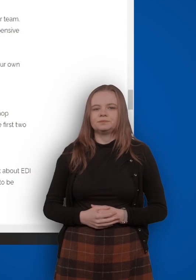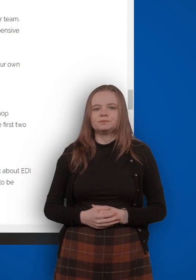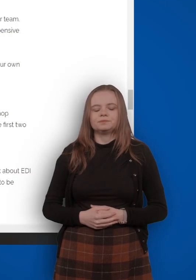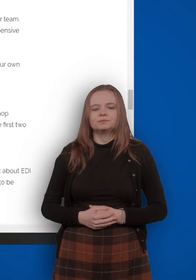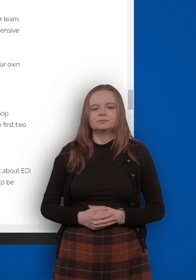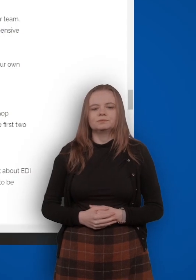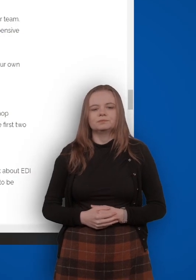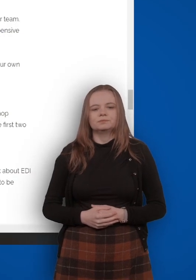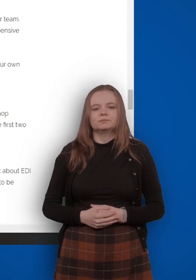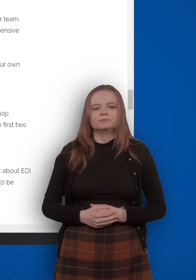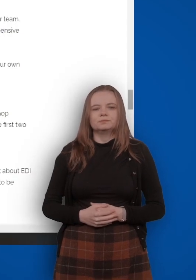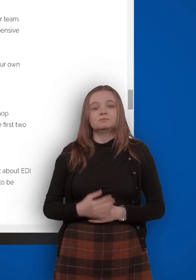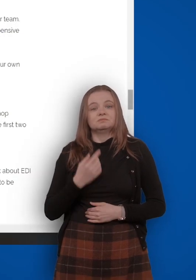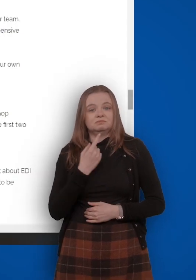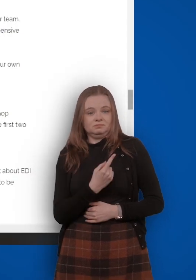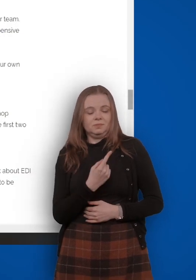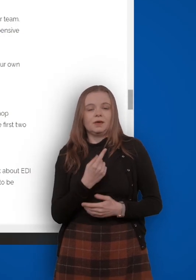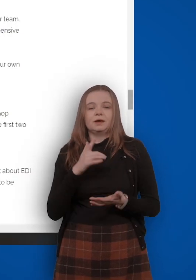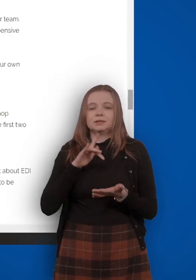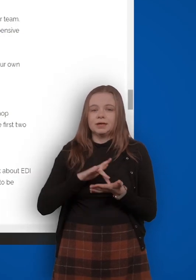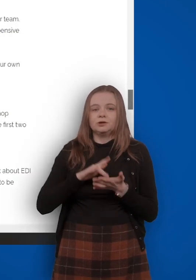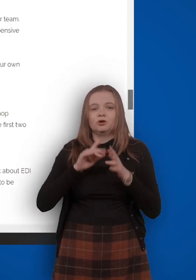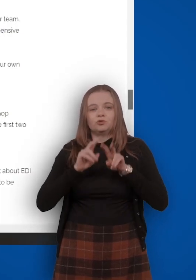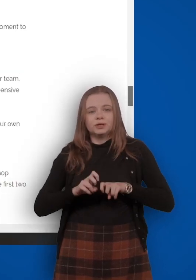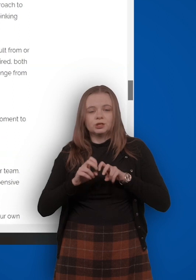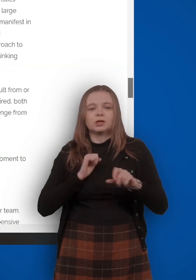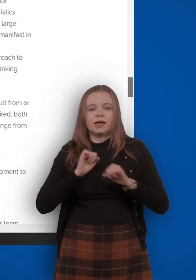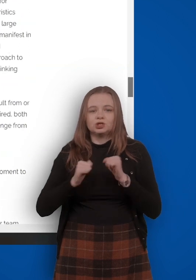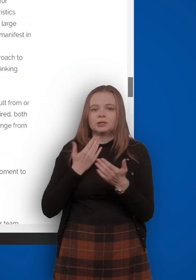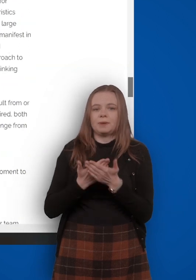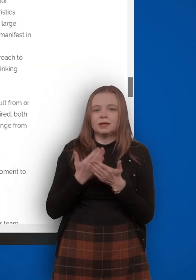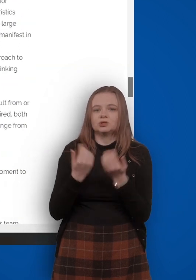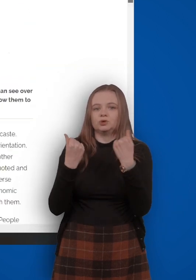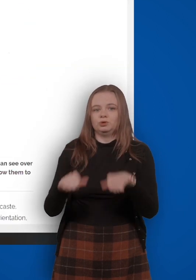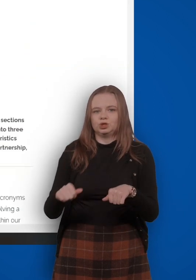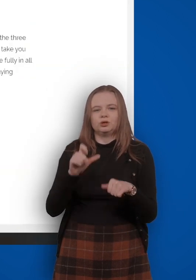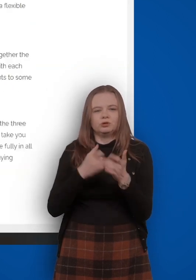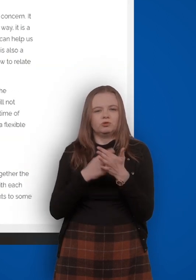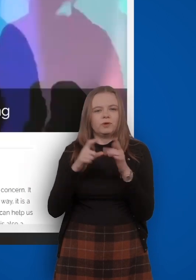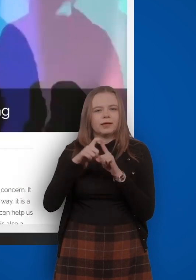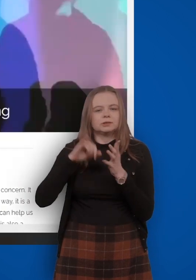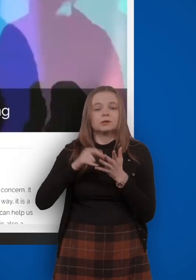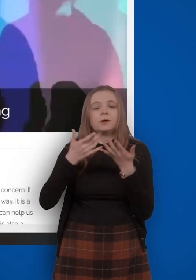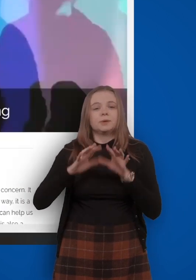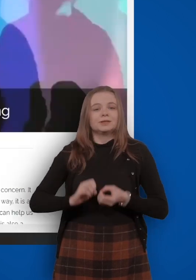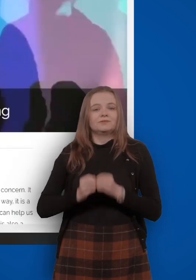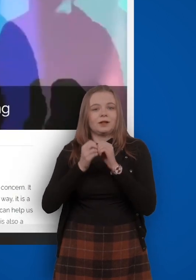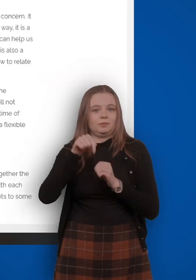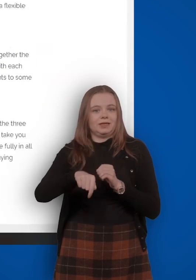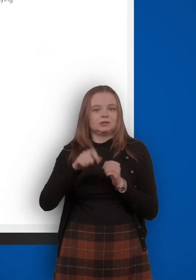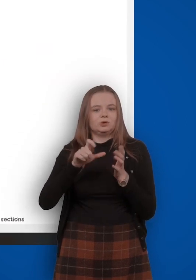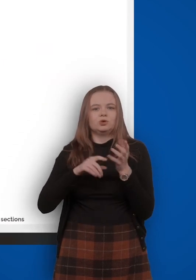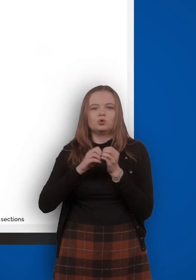So this is the Centre for Research in Energy Demand Solutions, and one of the things that they have developed is this EDI